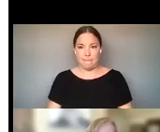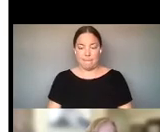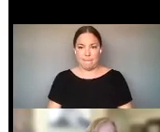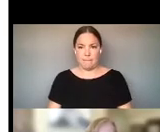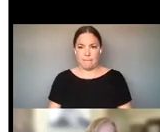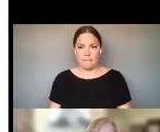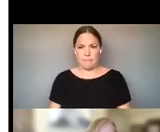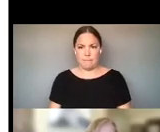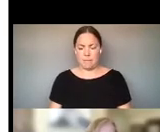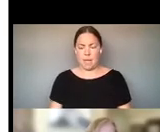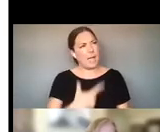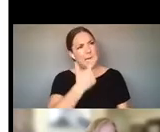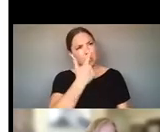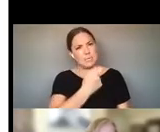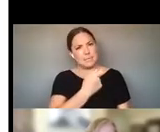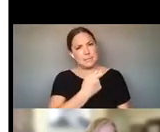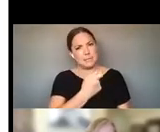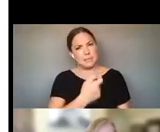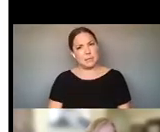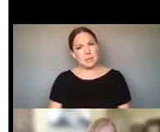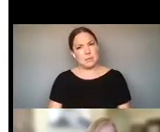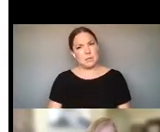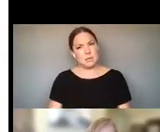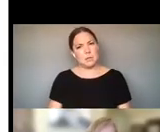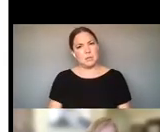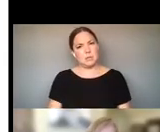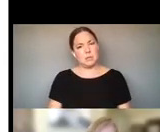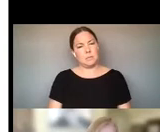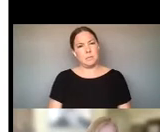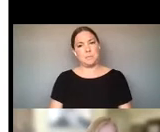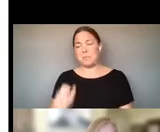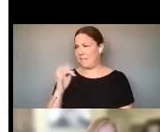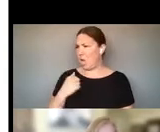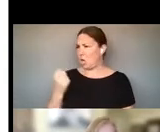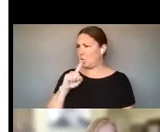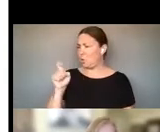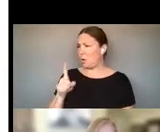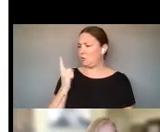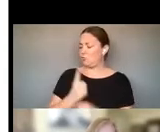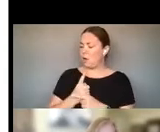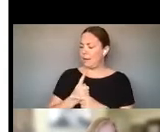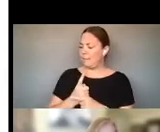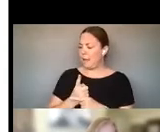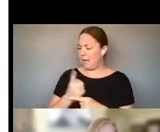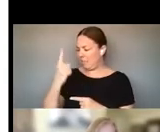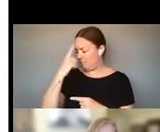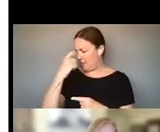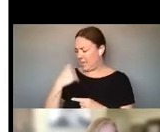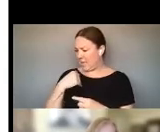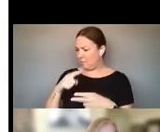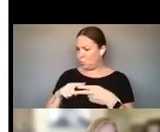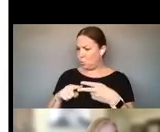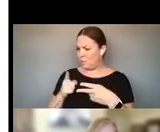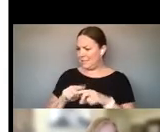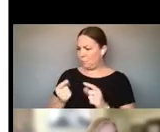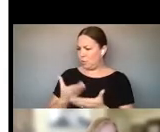Interesting. If I'm understanding the question, I think there's two different things